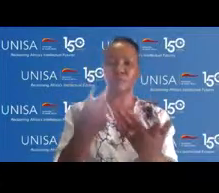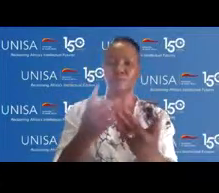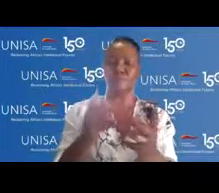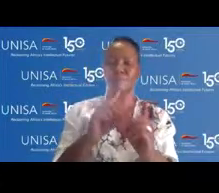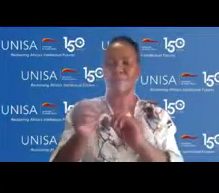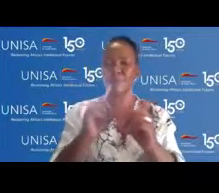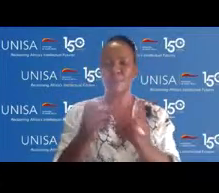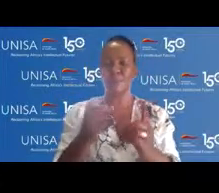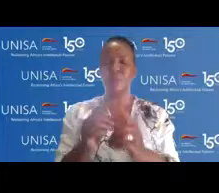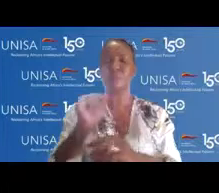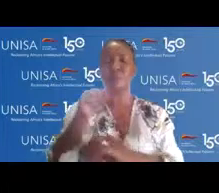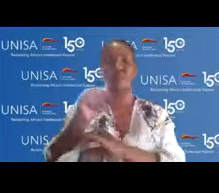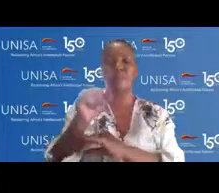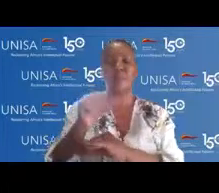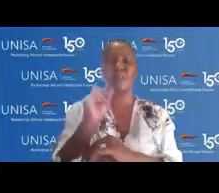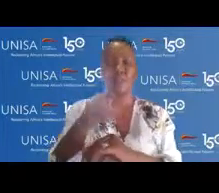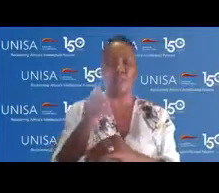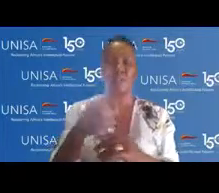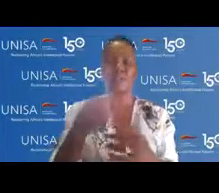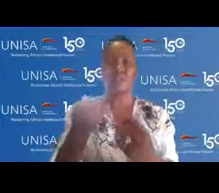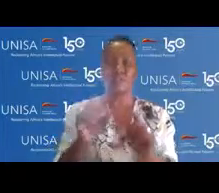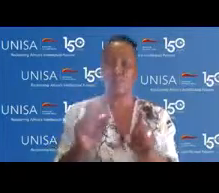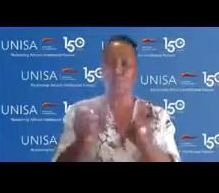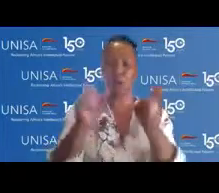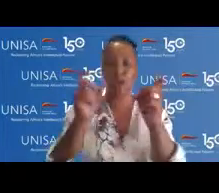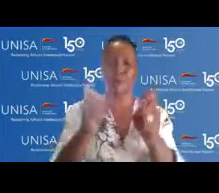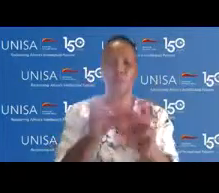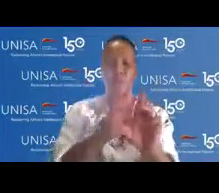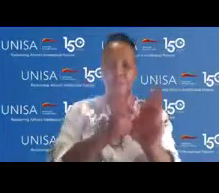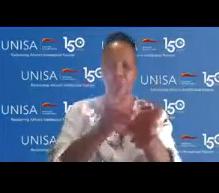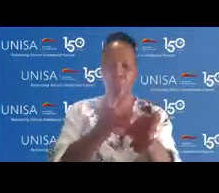so it actually goes quite quick with their response.